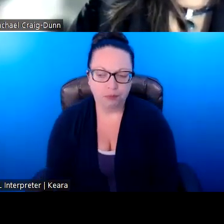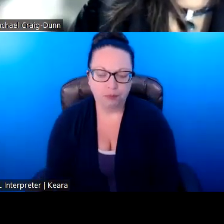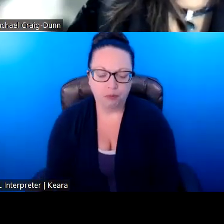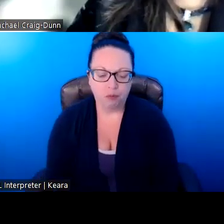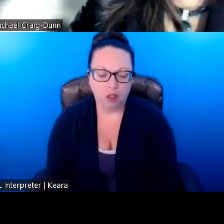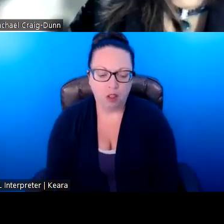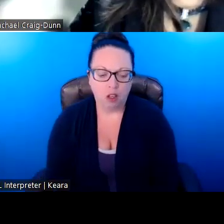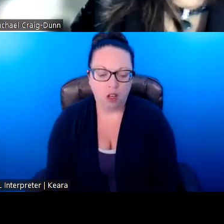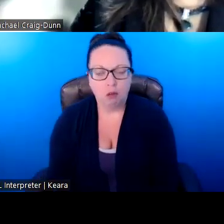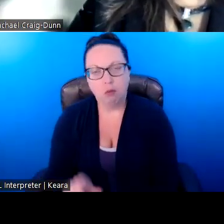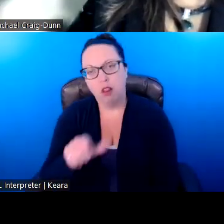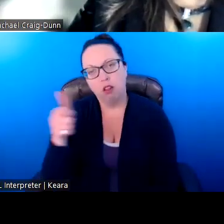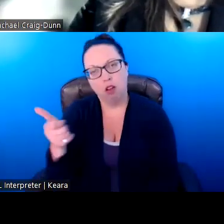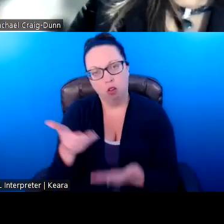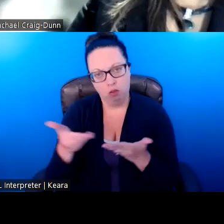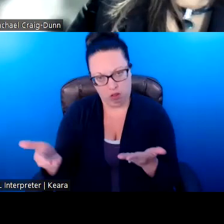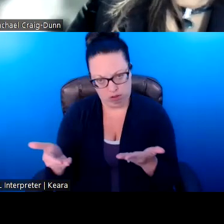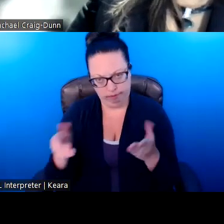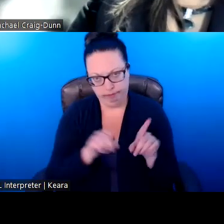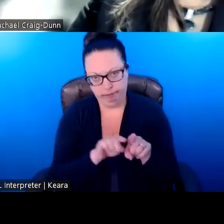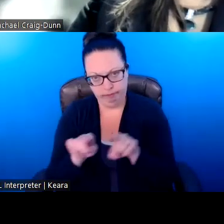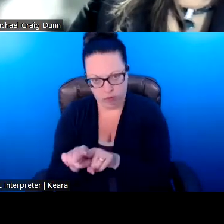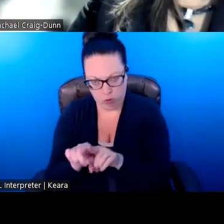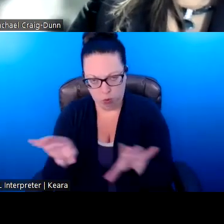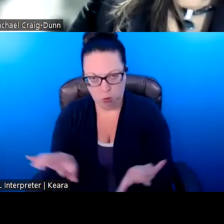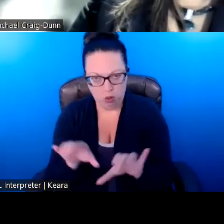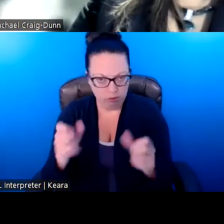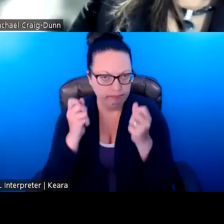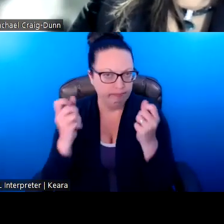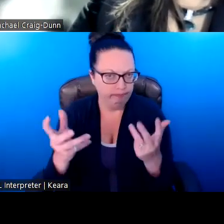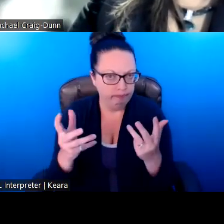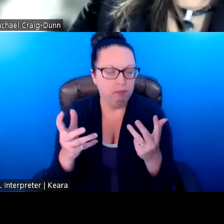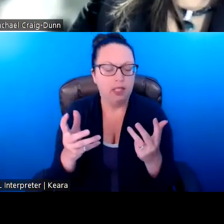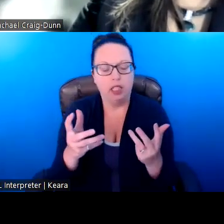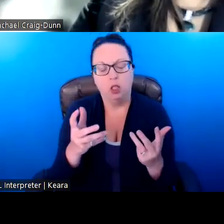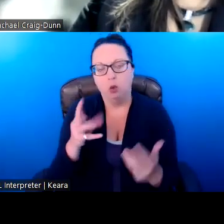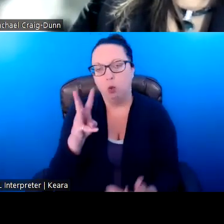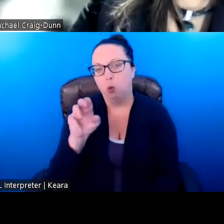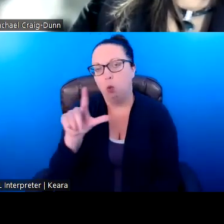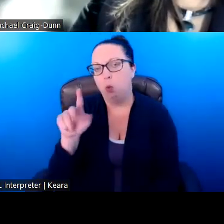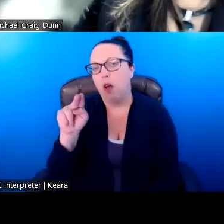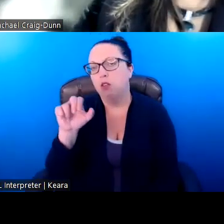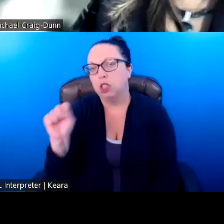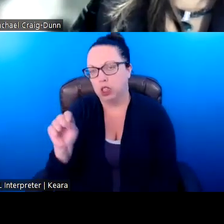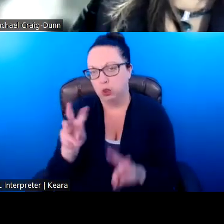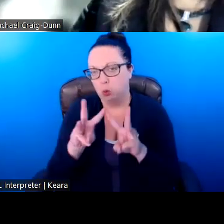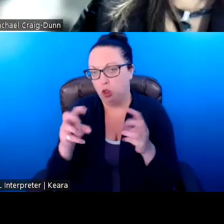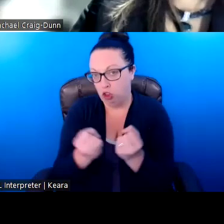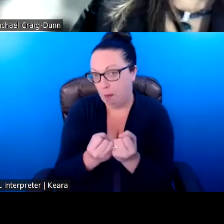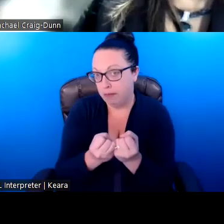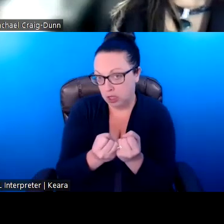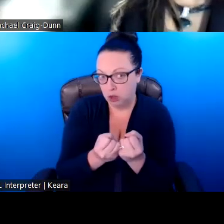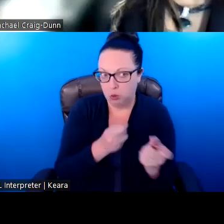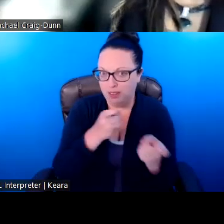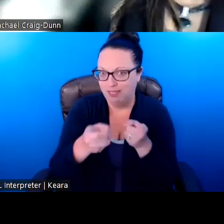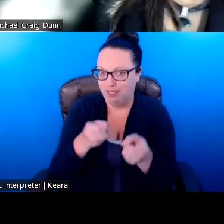And the other thing, we also do a lot of wellness workshops and give a lot back to our